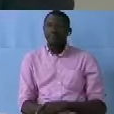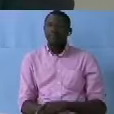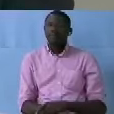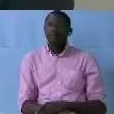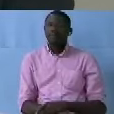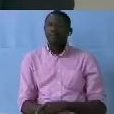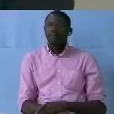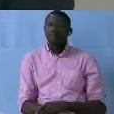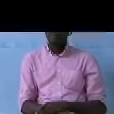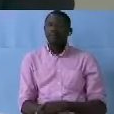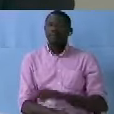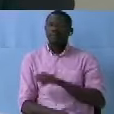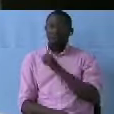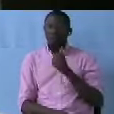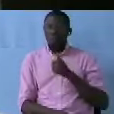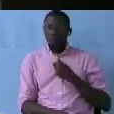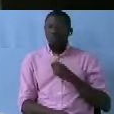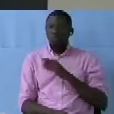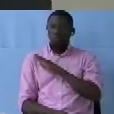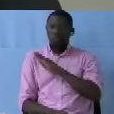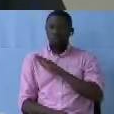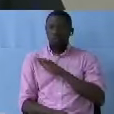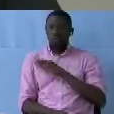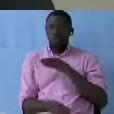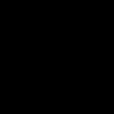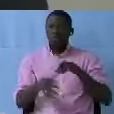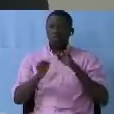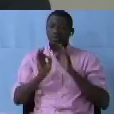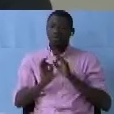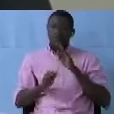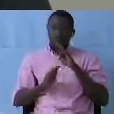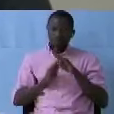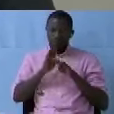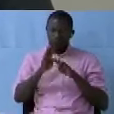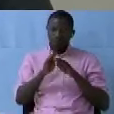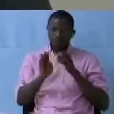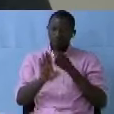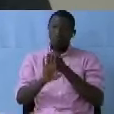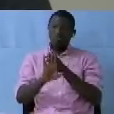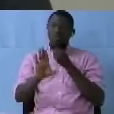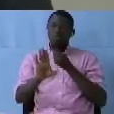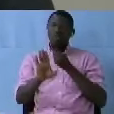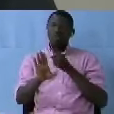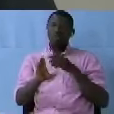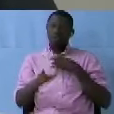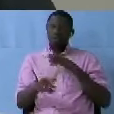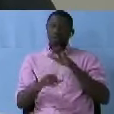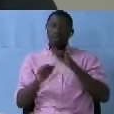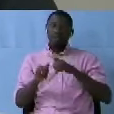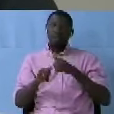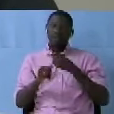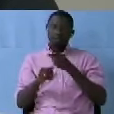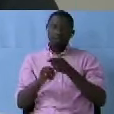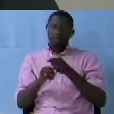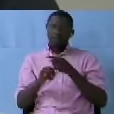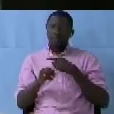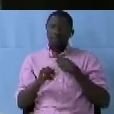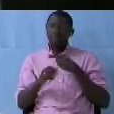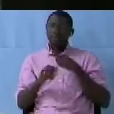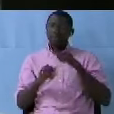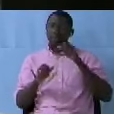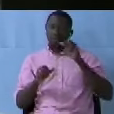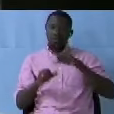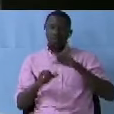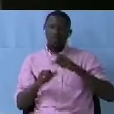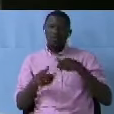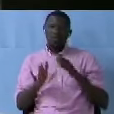also take steps against situations that allegations of impropriety. Temo fehe def